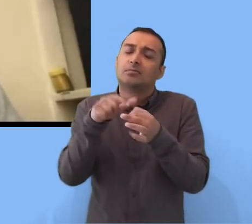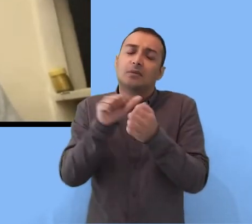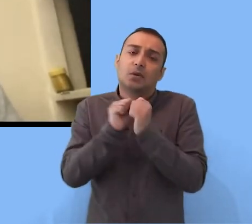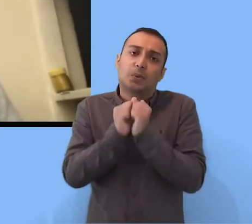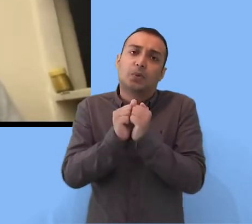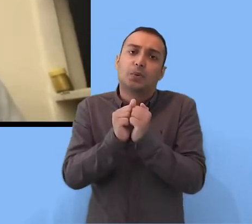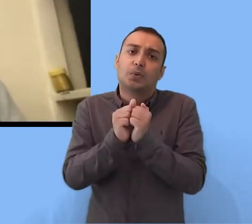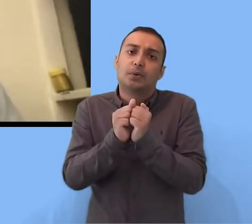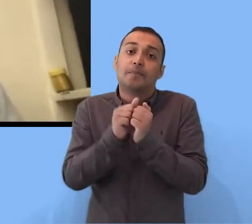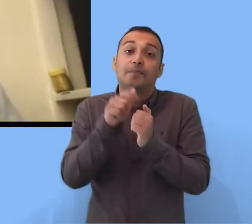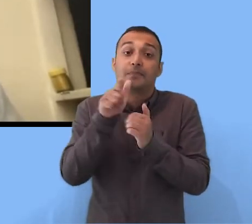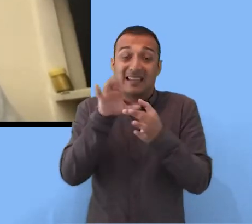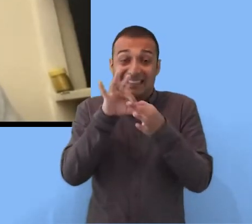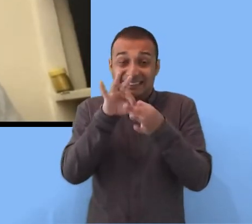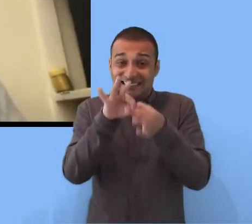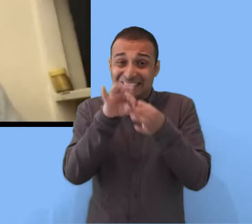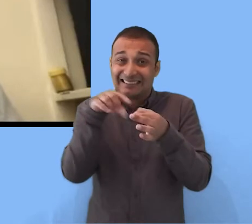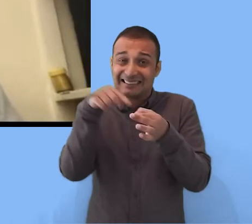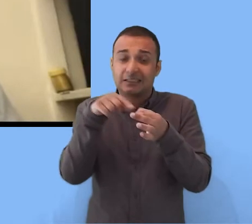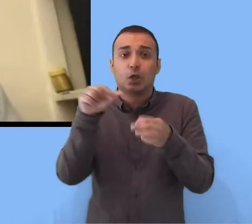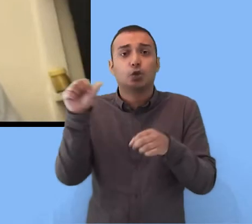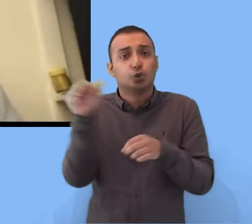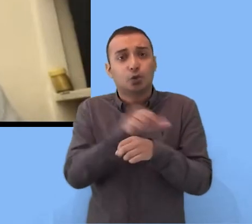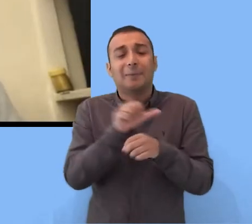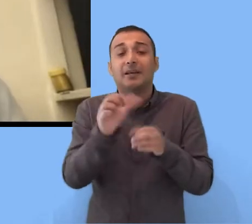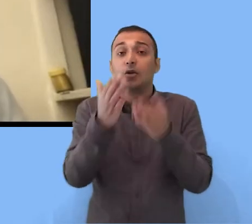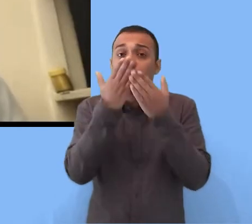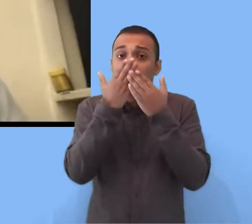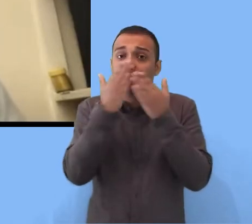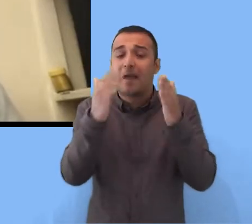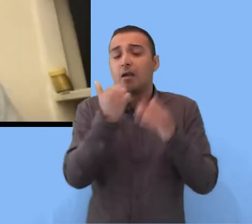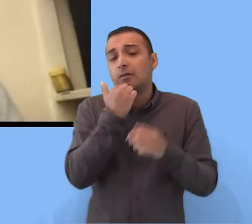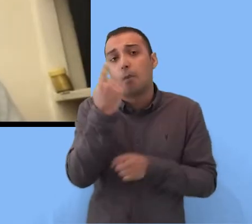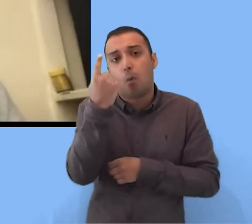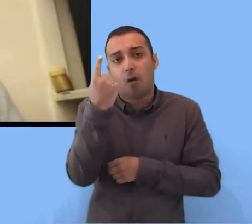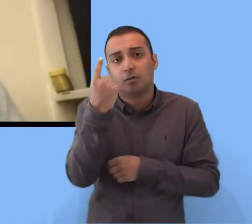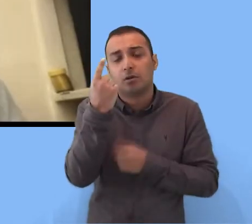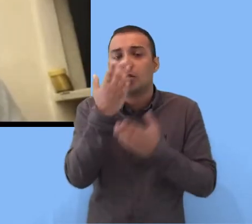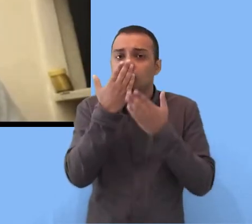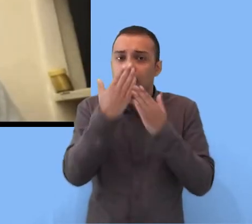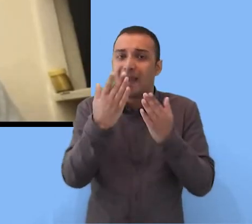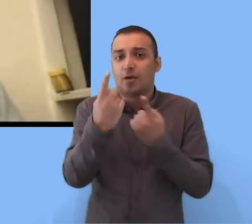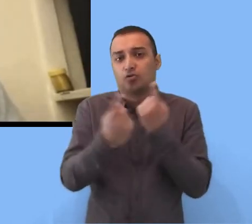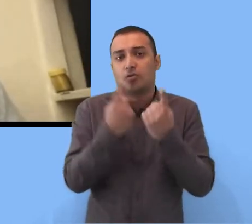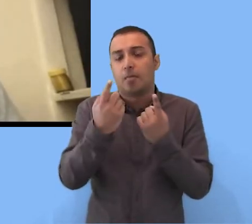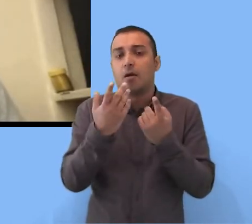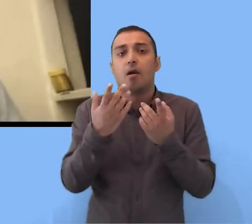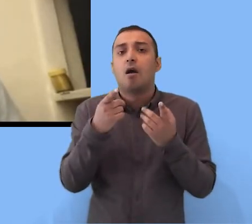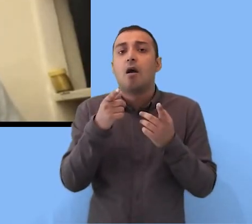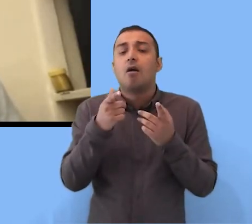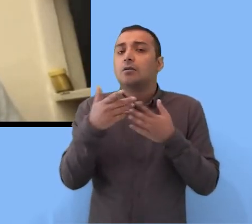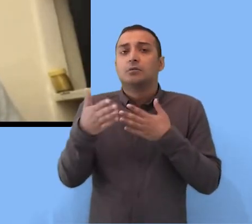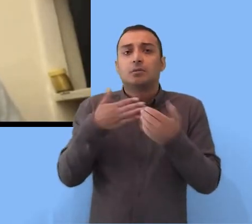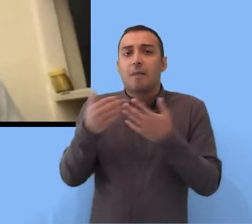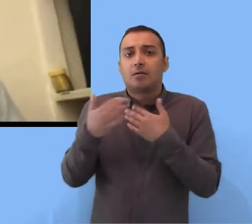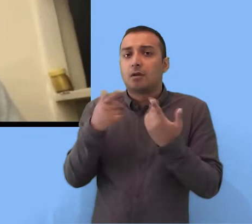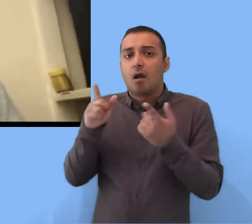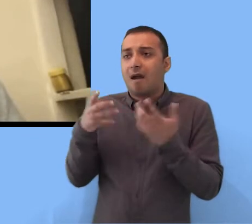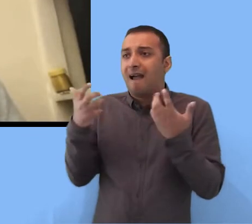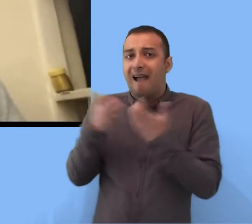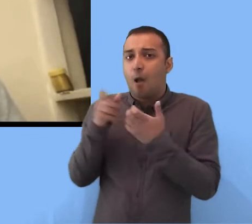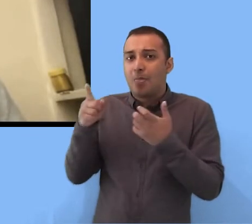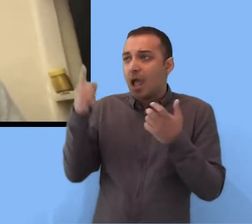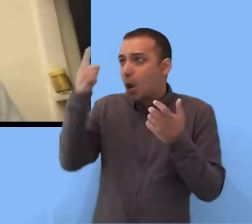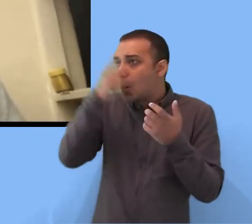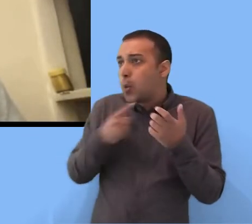on respect, first of all, respect, regardless of what background they come from, what they look like, how